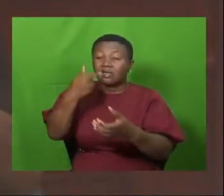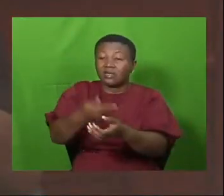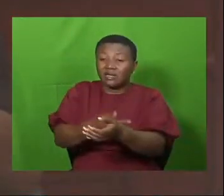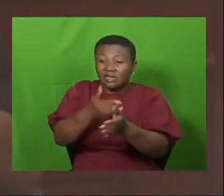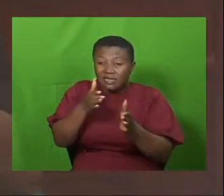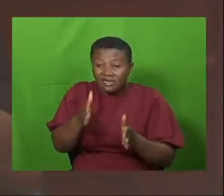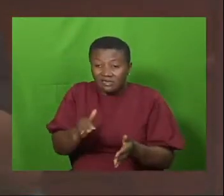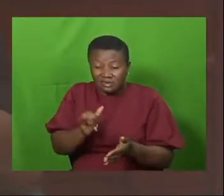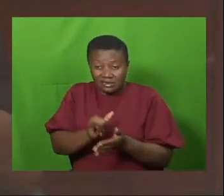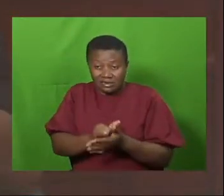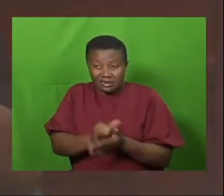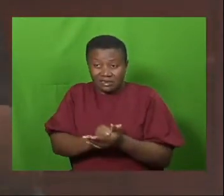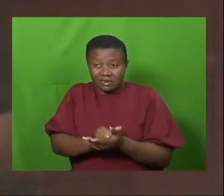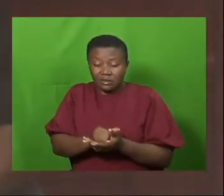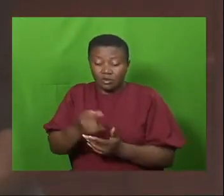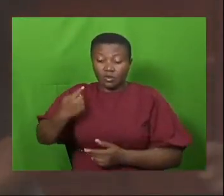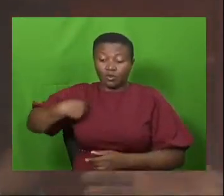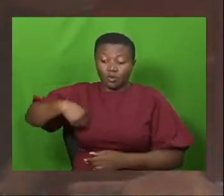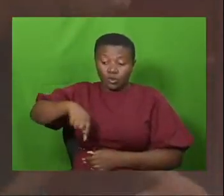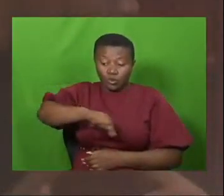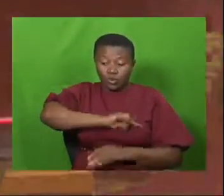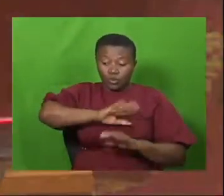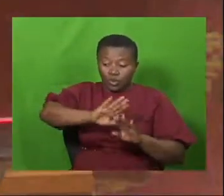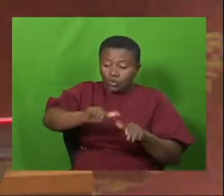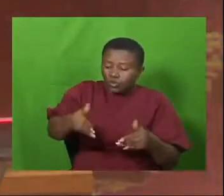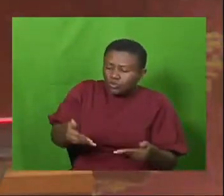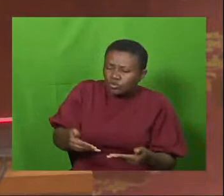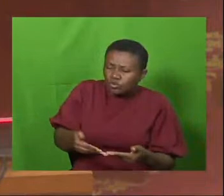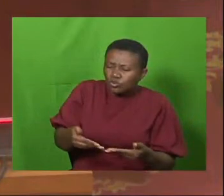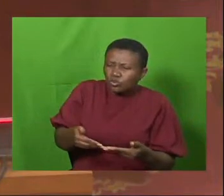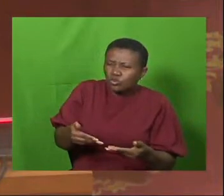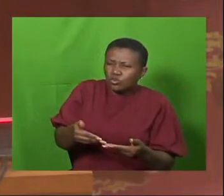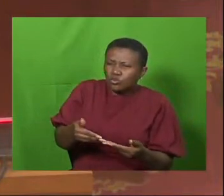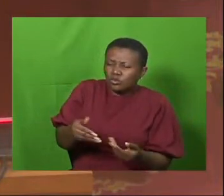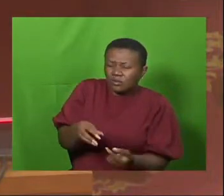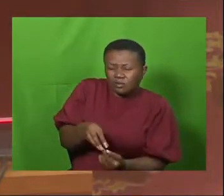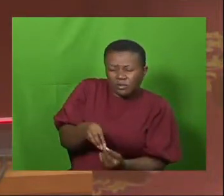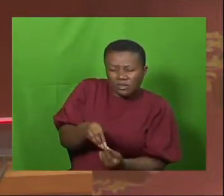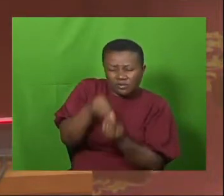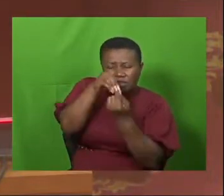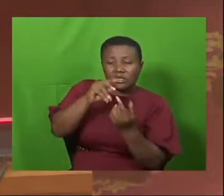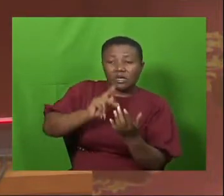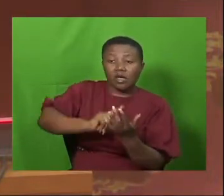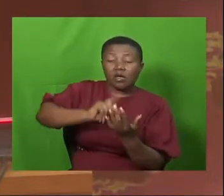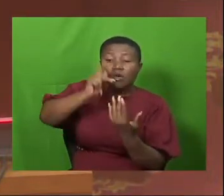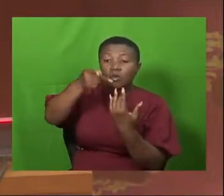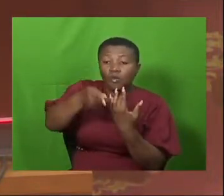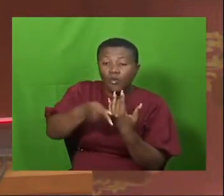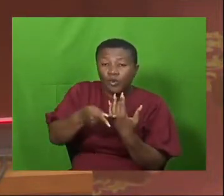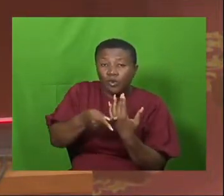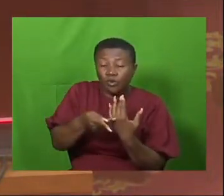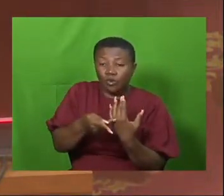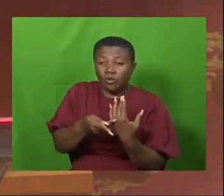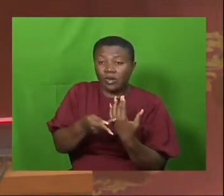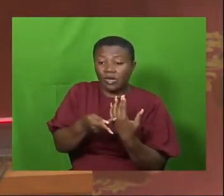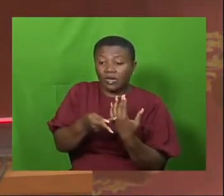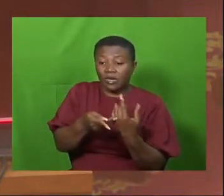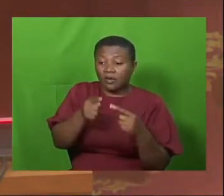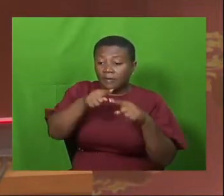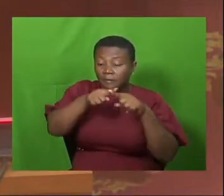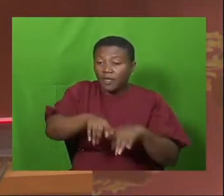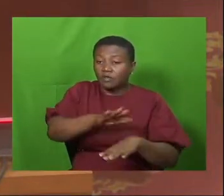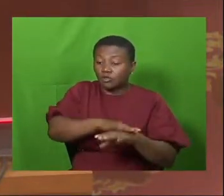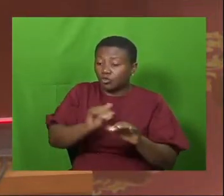that we have introduced a major social intervention program, which in spite of the challenges we face as a